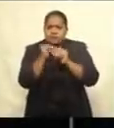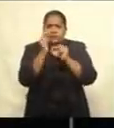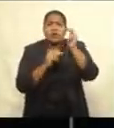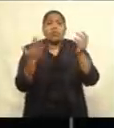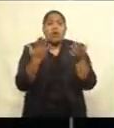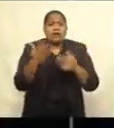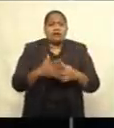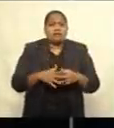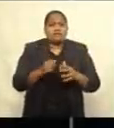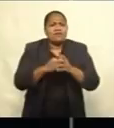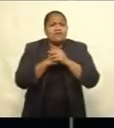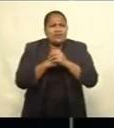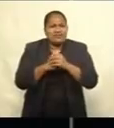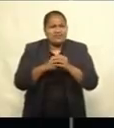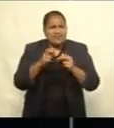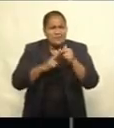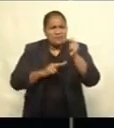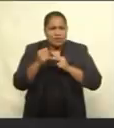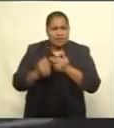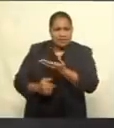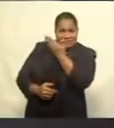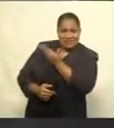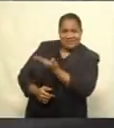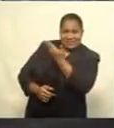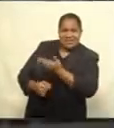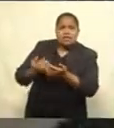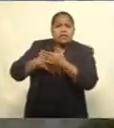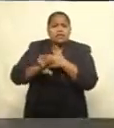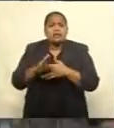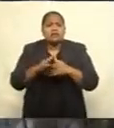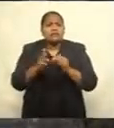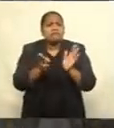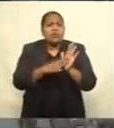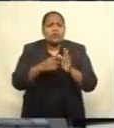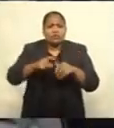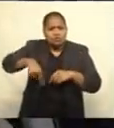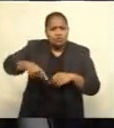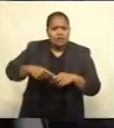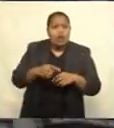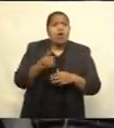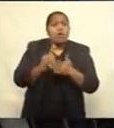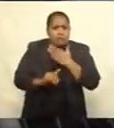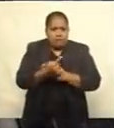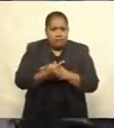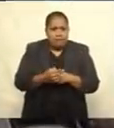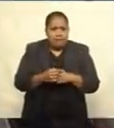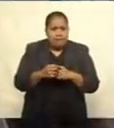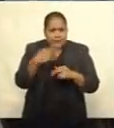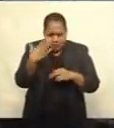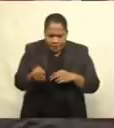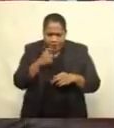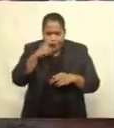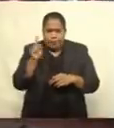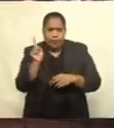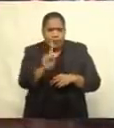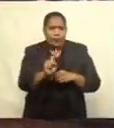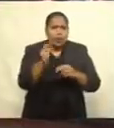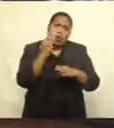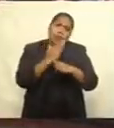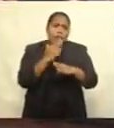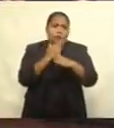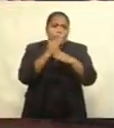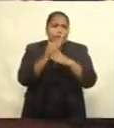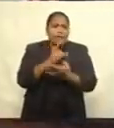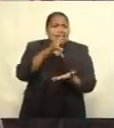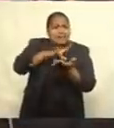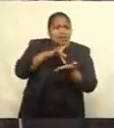Plaza along McGregor Road in Suva. FBC News observed construction workers on site yesterday in the middle of the